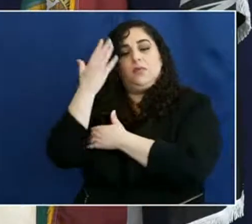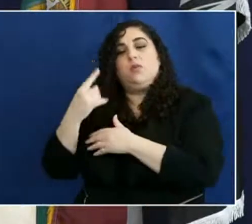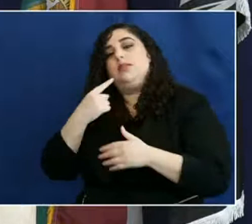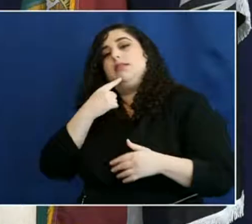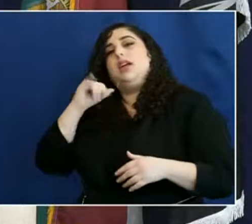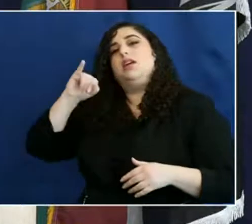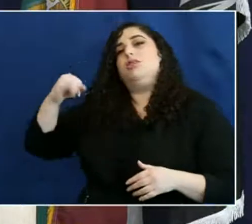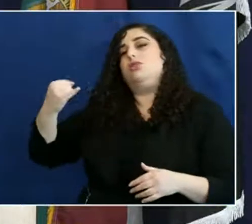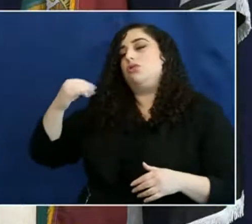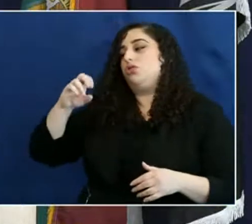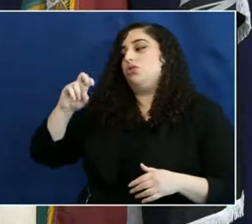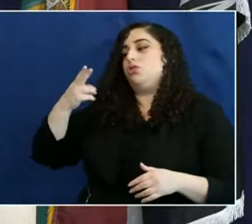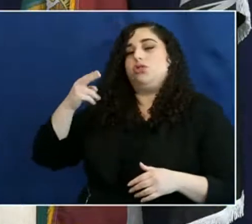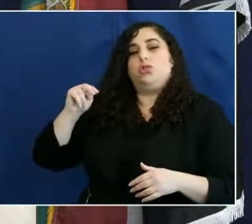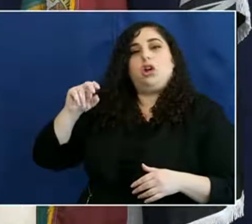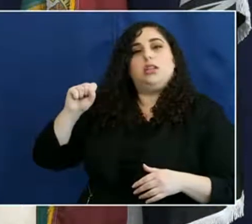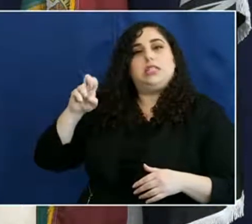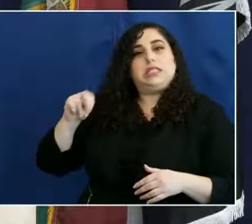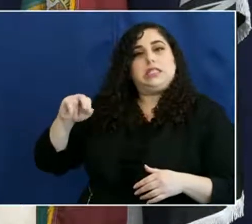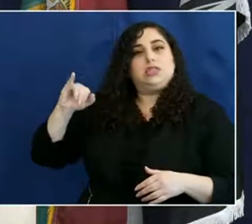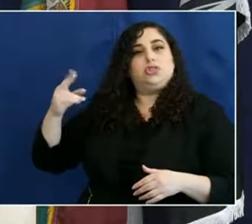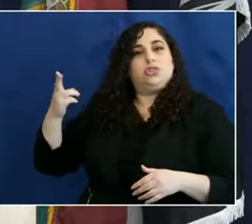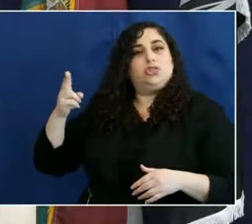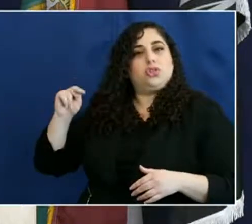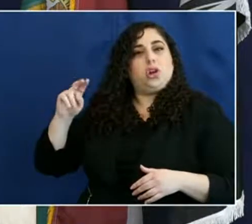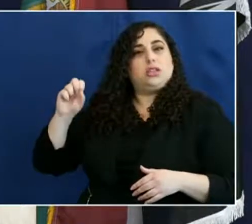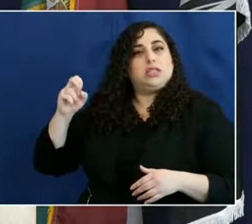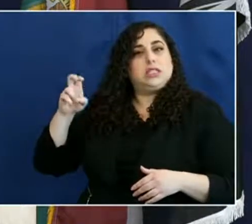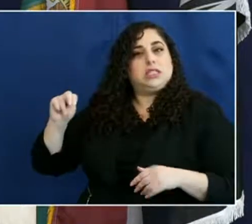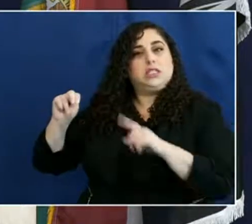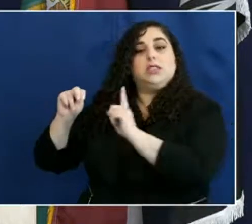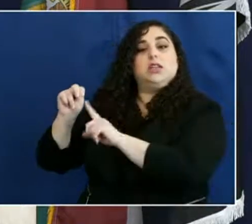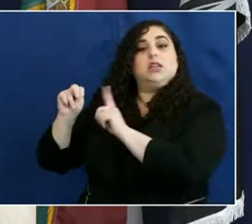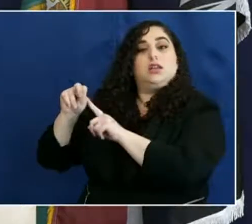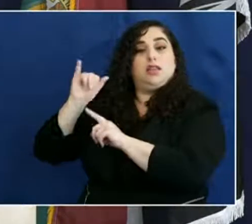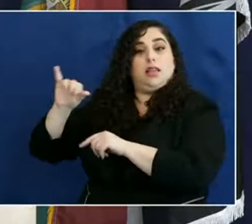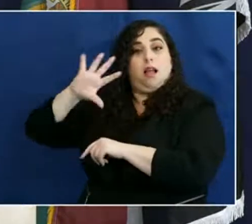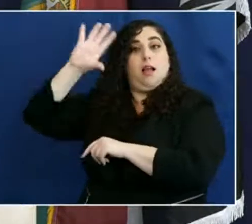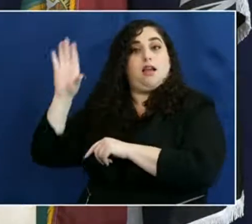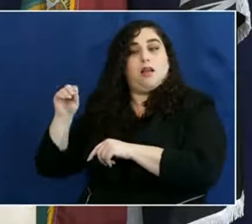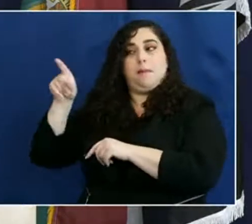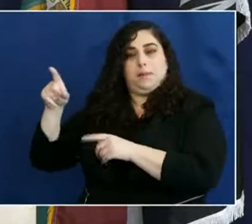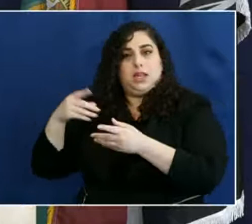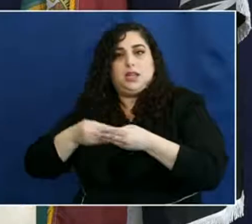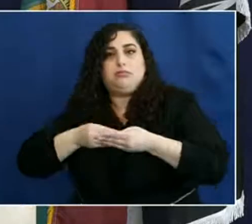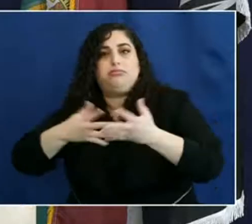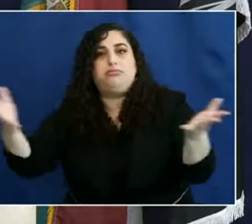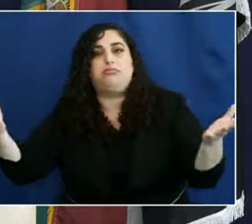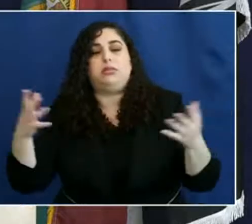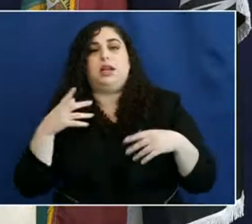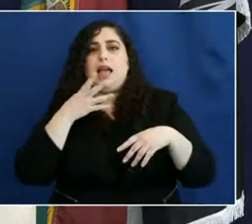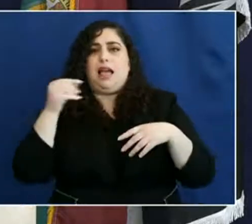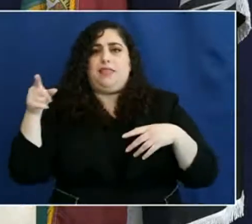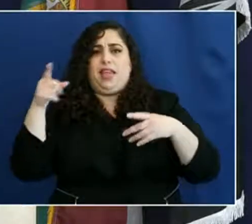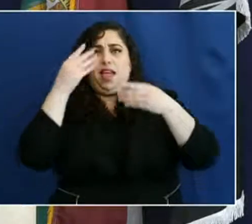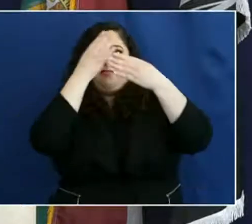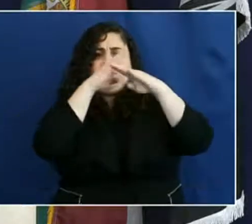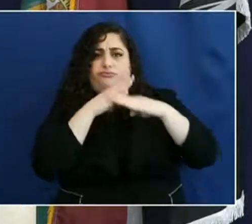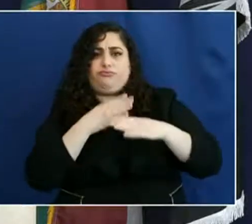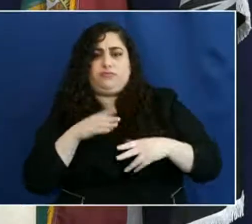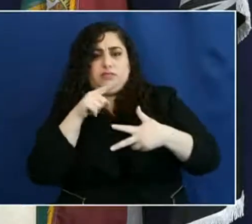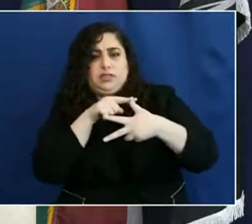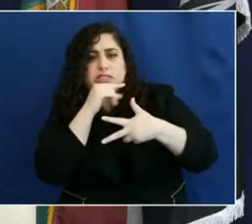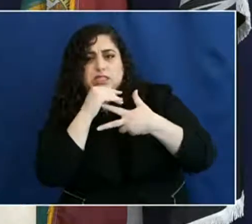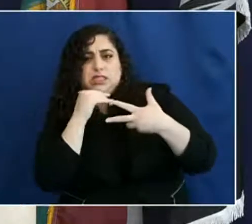despite the company saying that a batch had been pulled from distribution. Is there any sort of breakdown you can provide as to what types